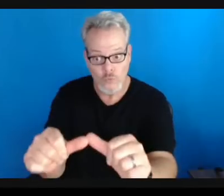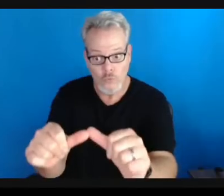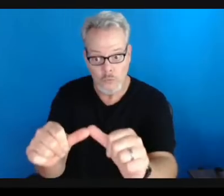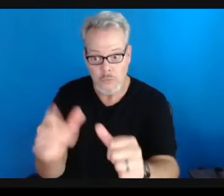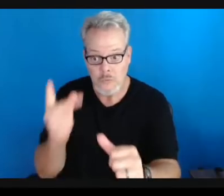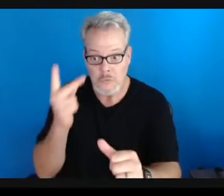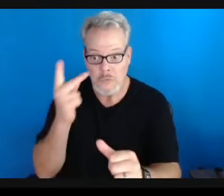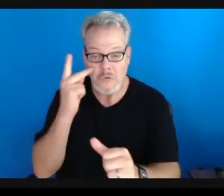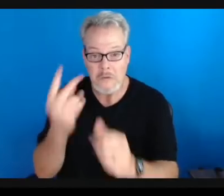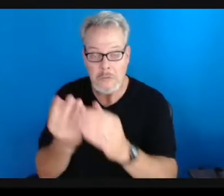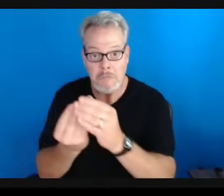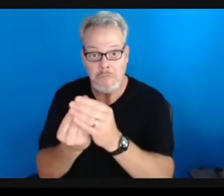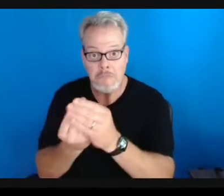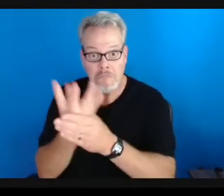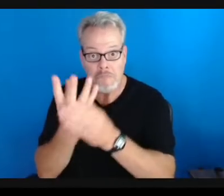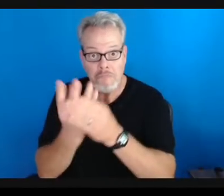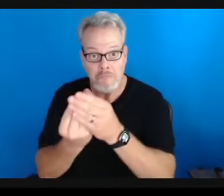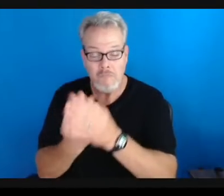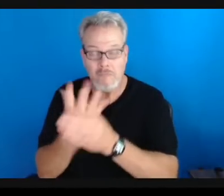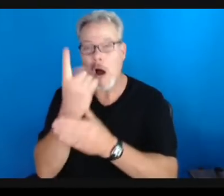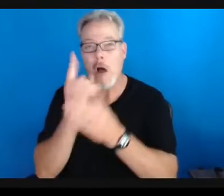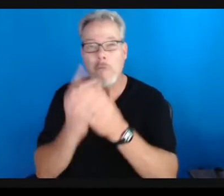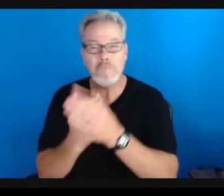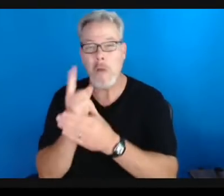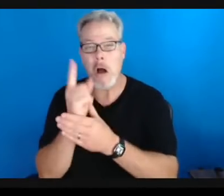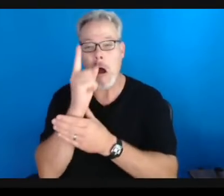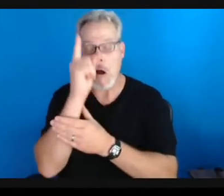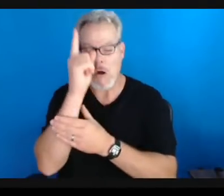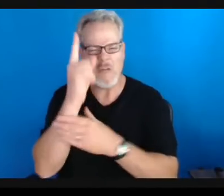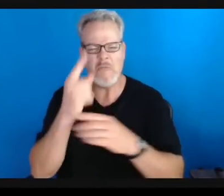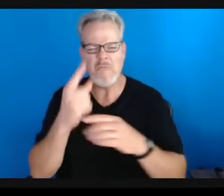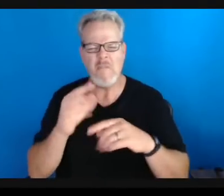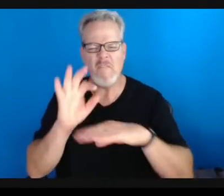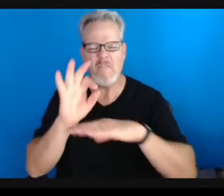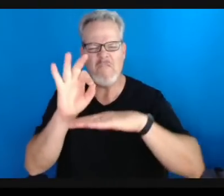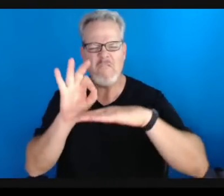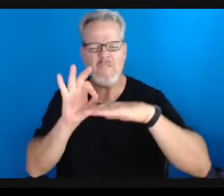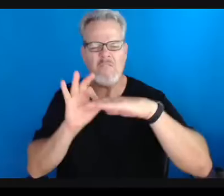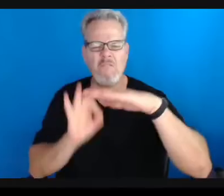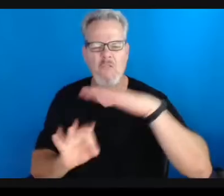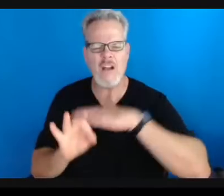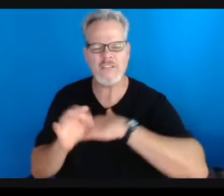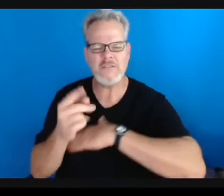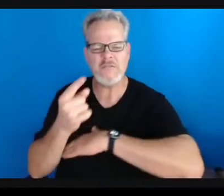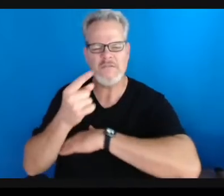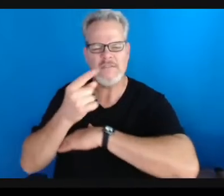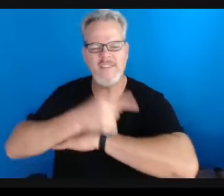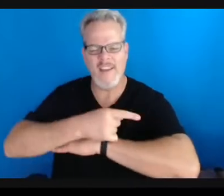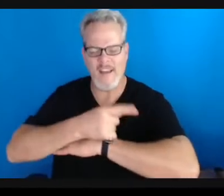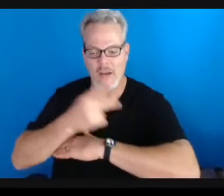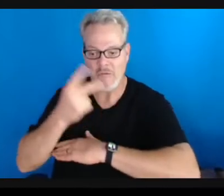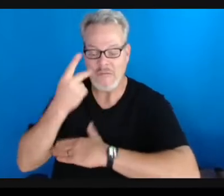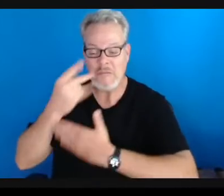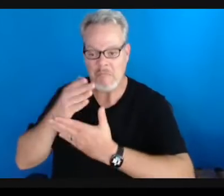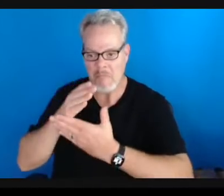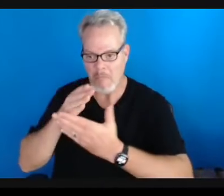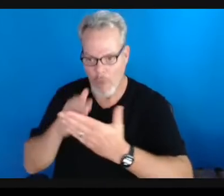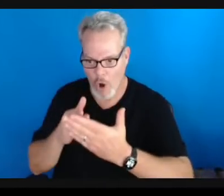high fountaining phase duration. So you can see they're all just fractions of a day. But when we look per episode, the full cycle